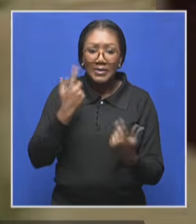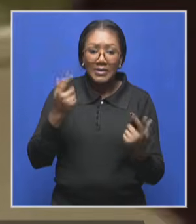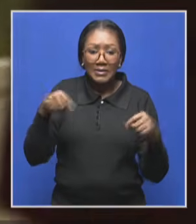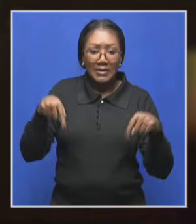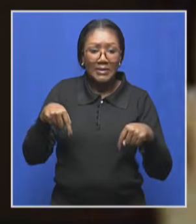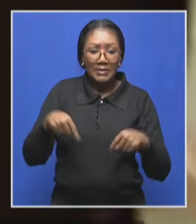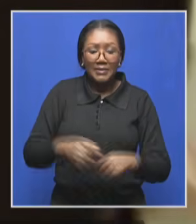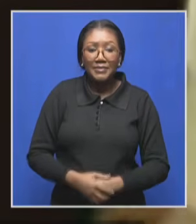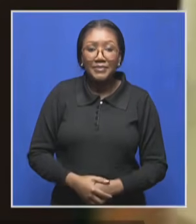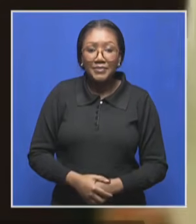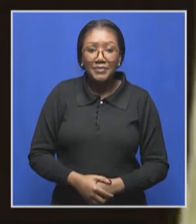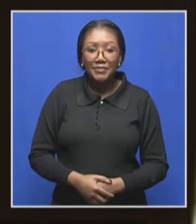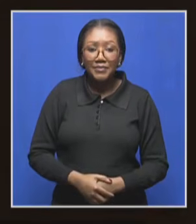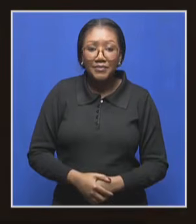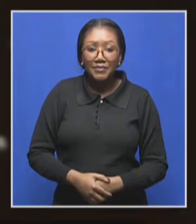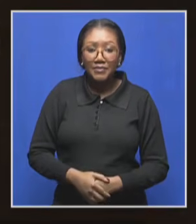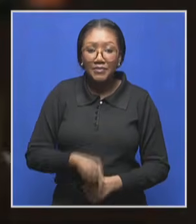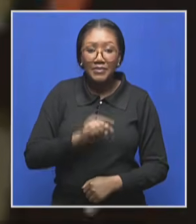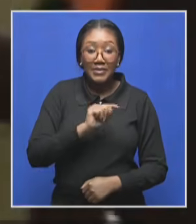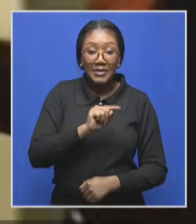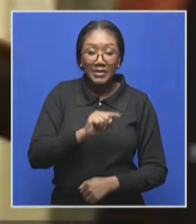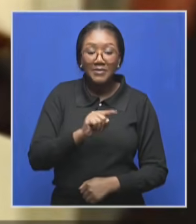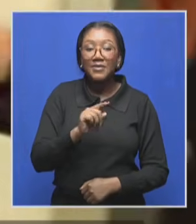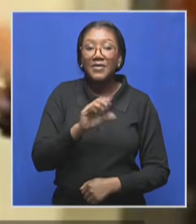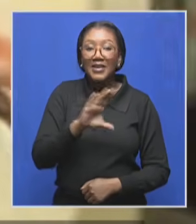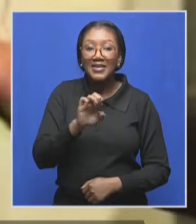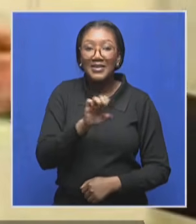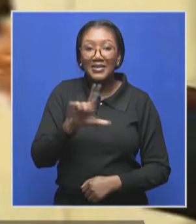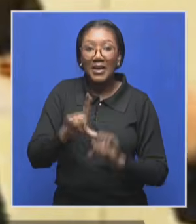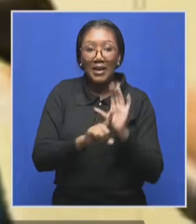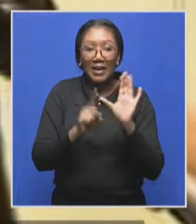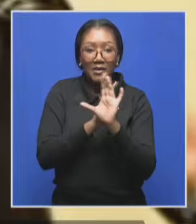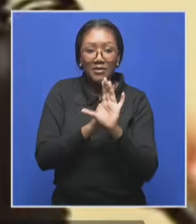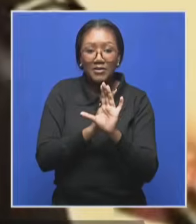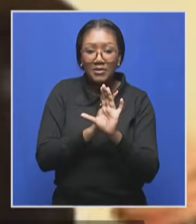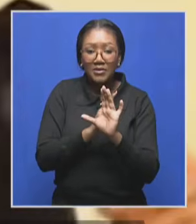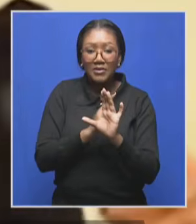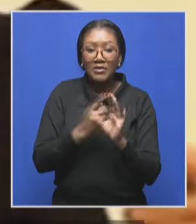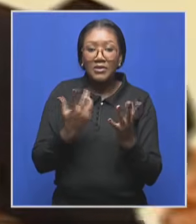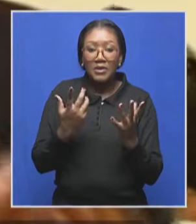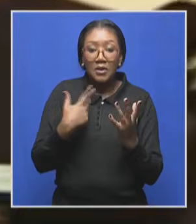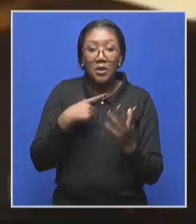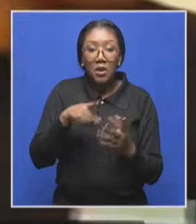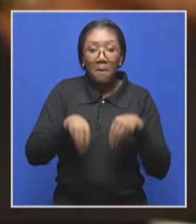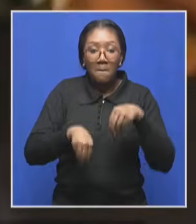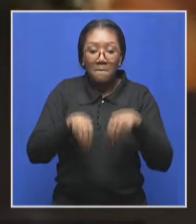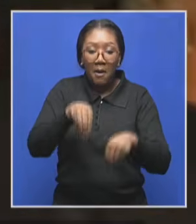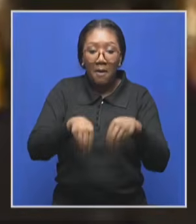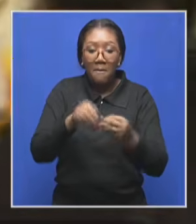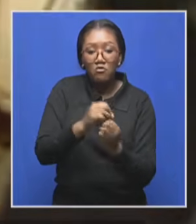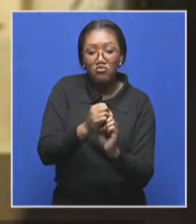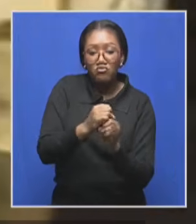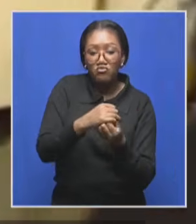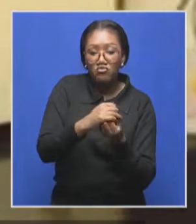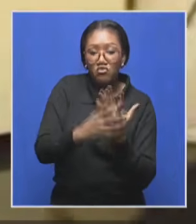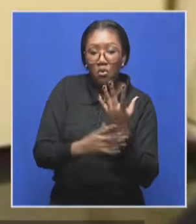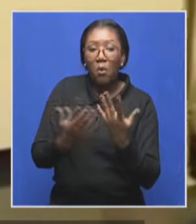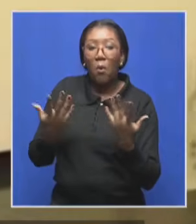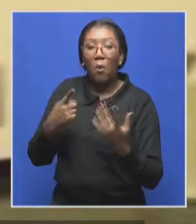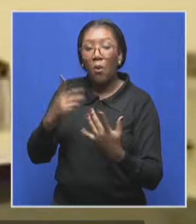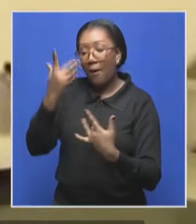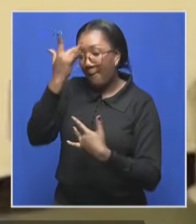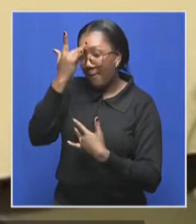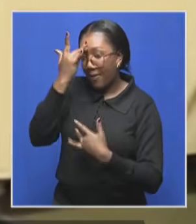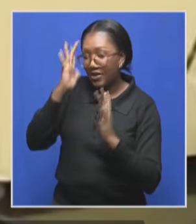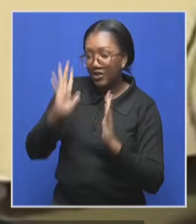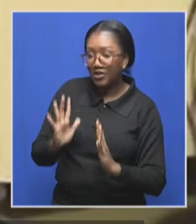we do cell culture, where we grow the cells, because we get cells from a patient or